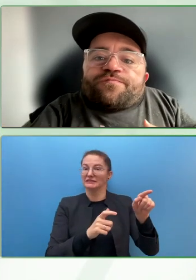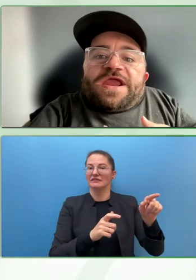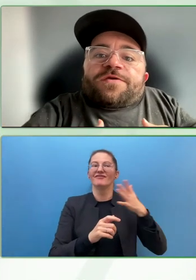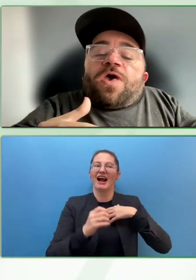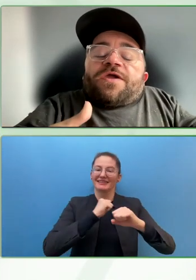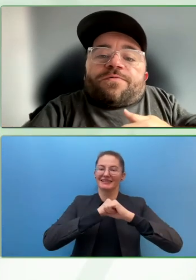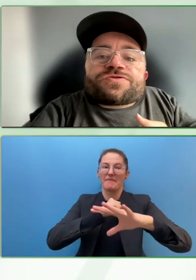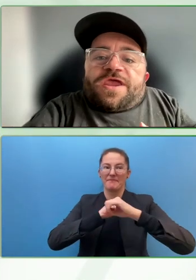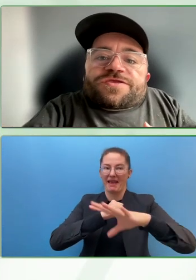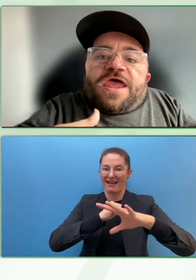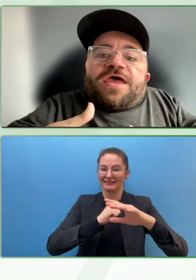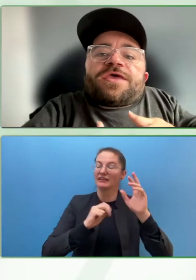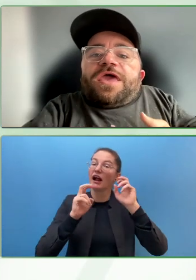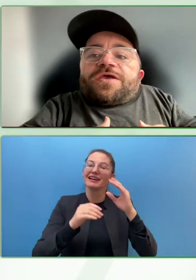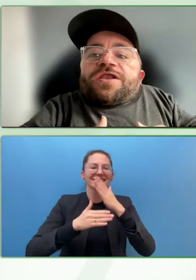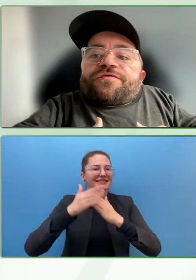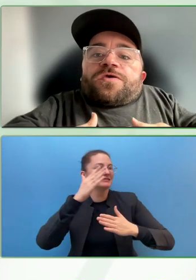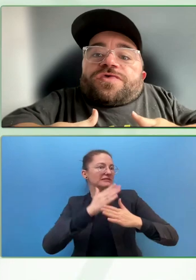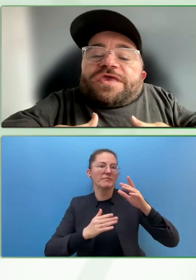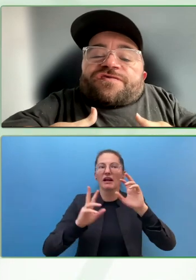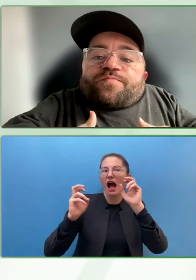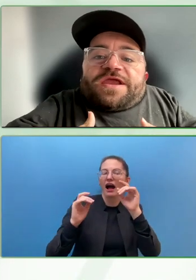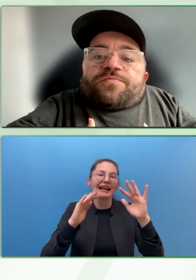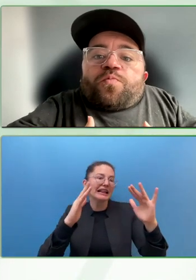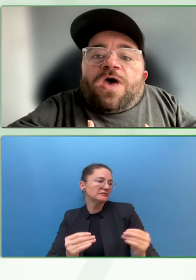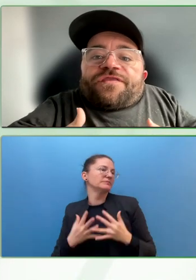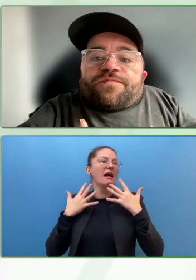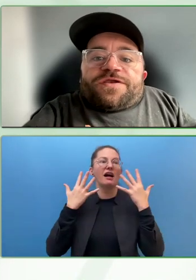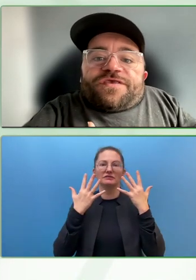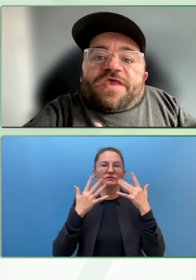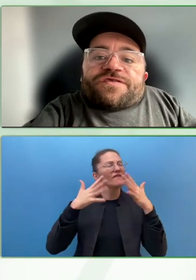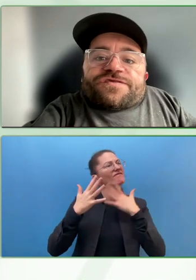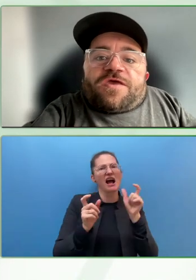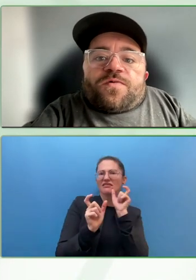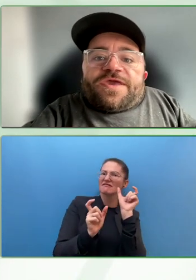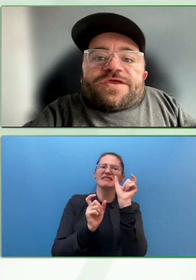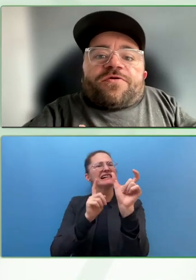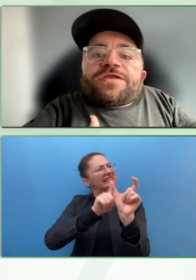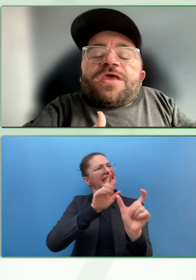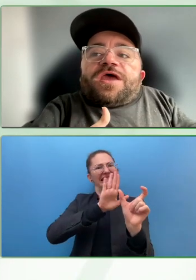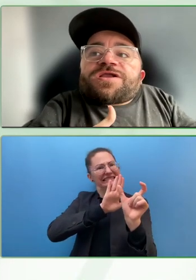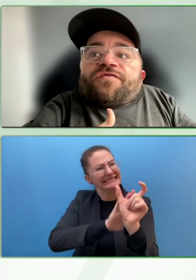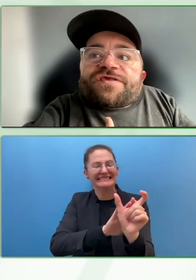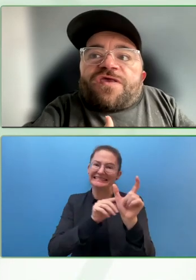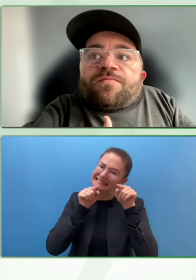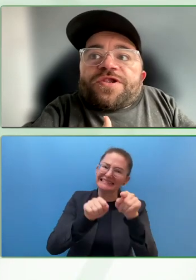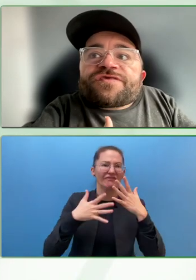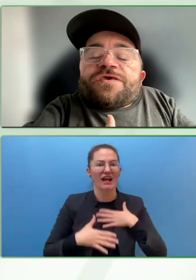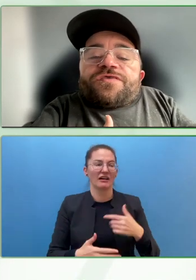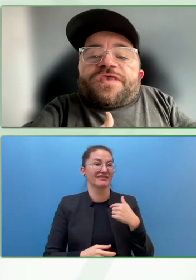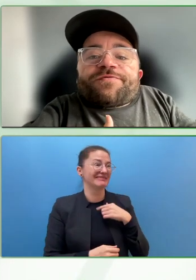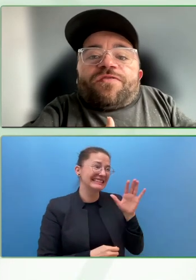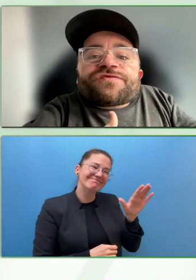and explain why we would change that and kind of explain why the community thinks a certain way, you know. And another example